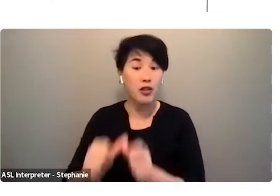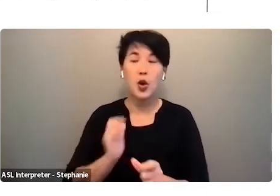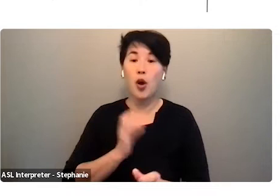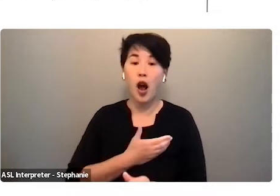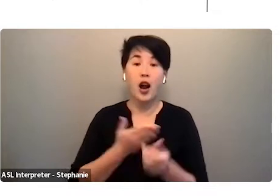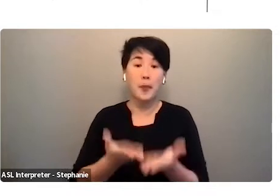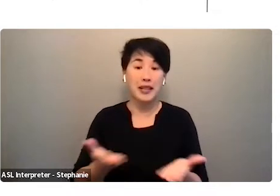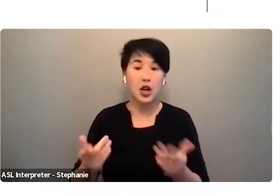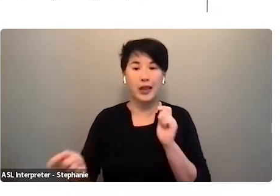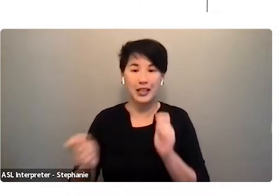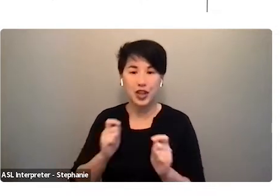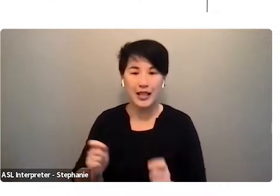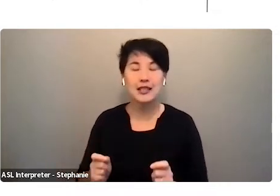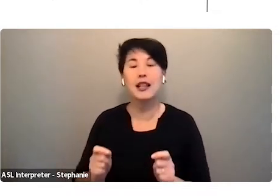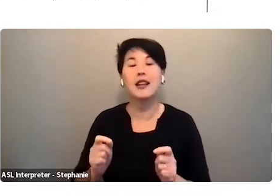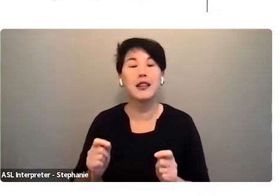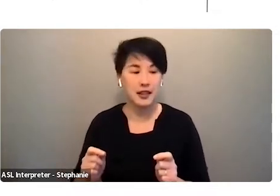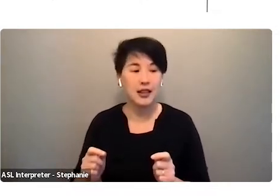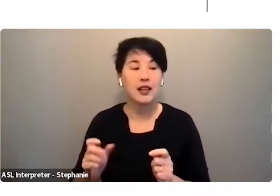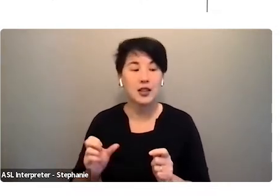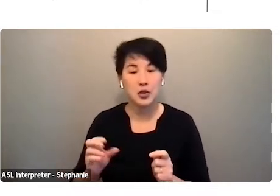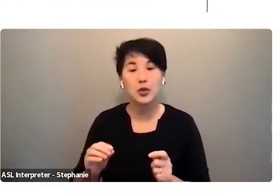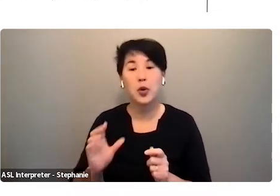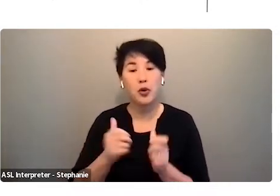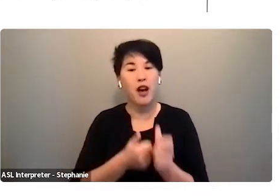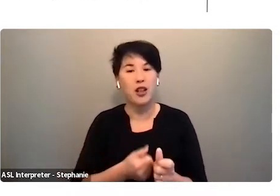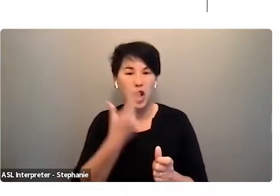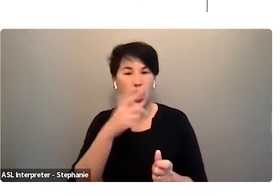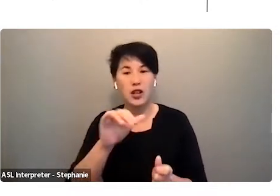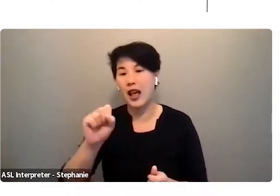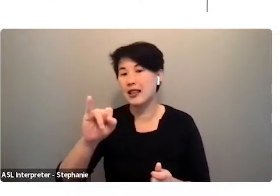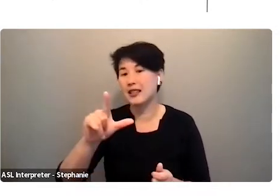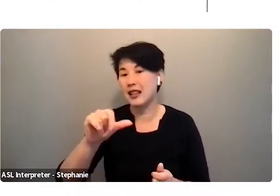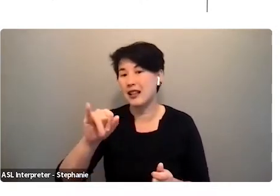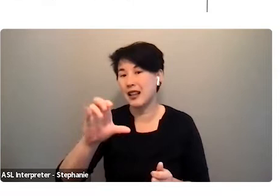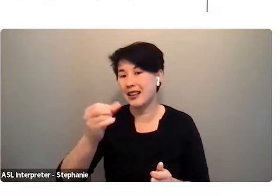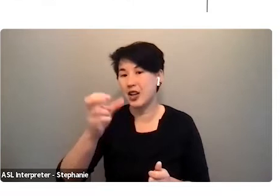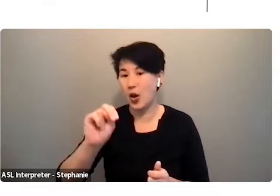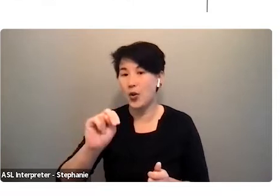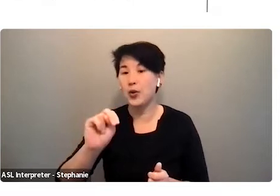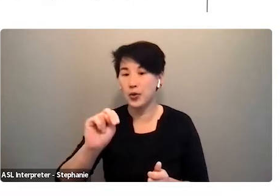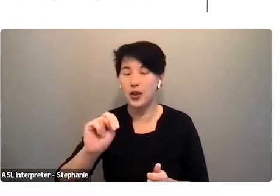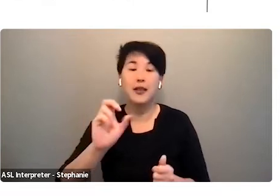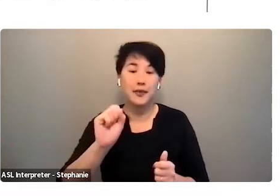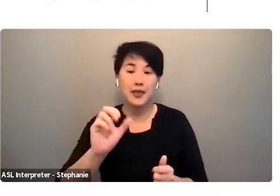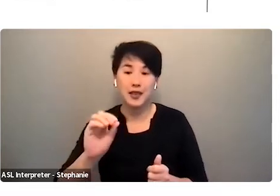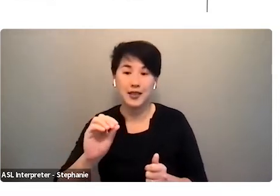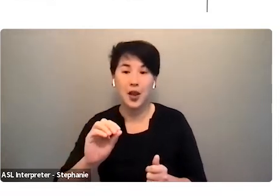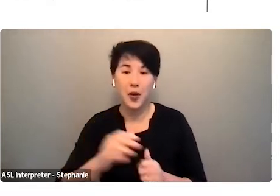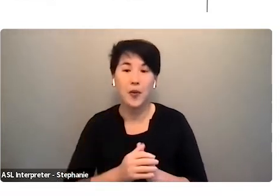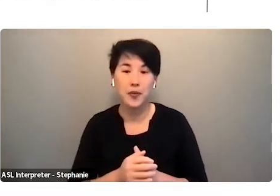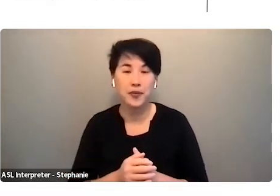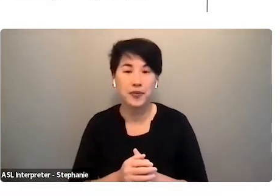to be a version of silicone that's biodegradable. So it's similar in feel, which you could all touch it,